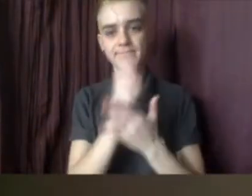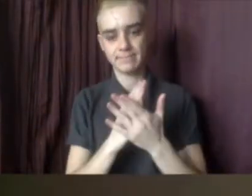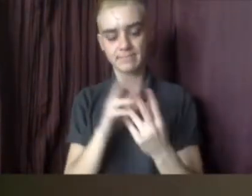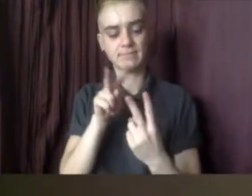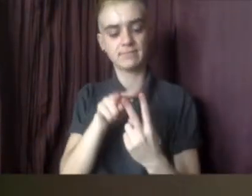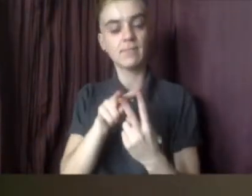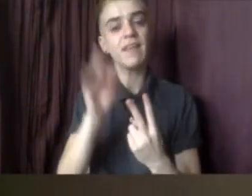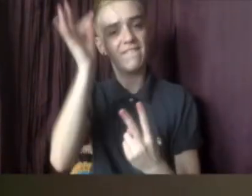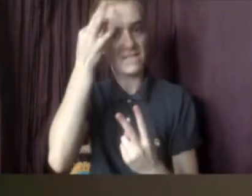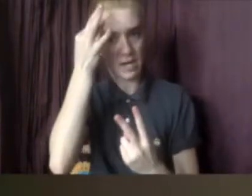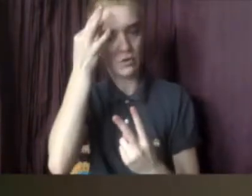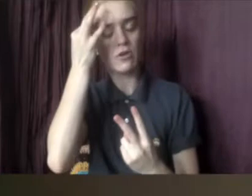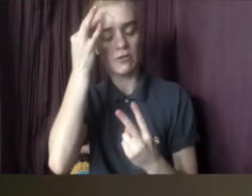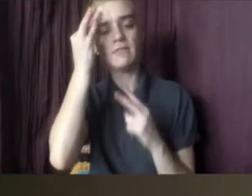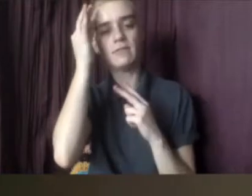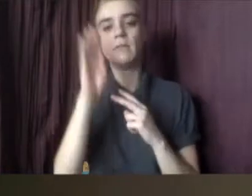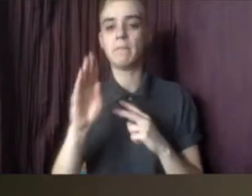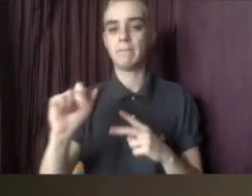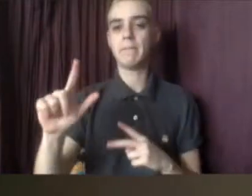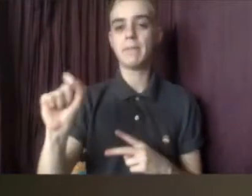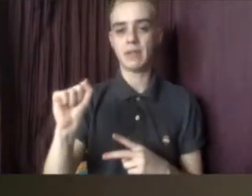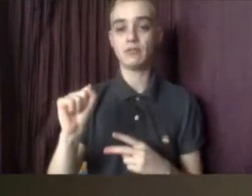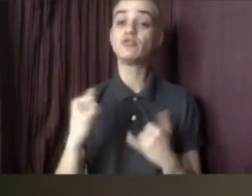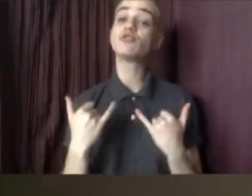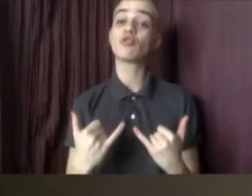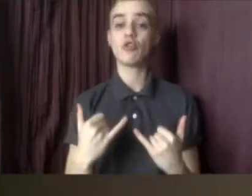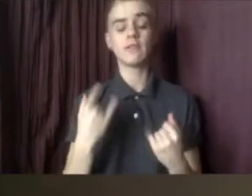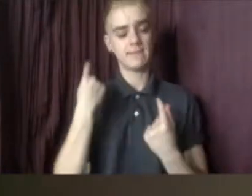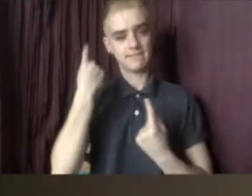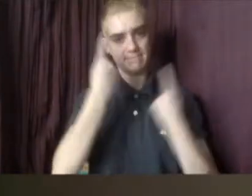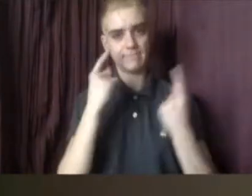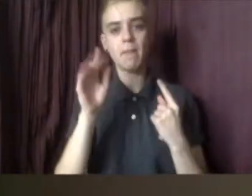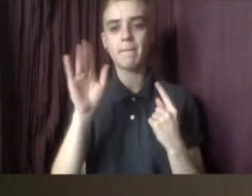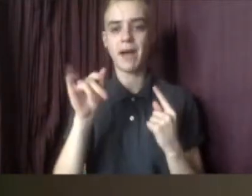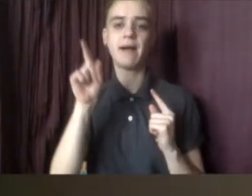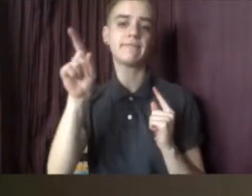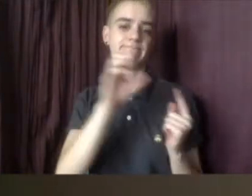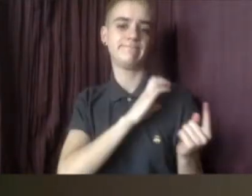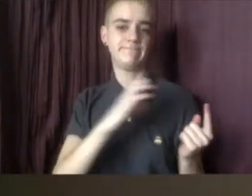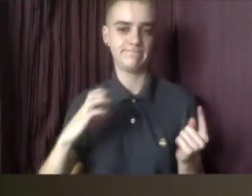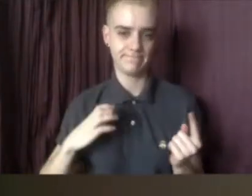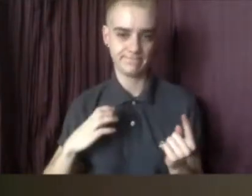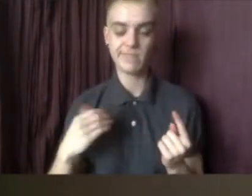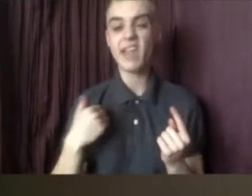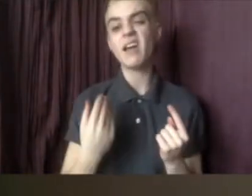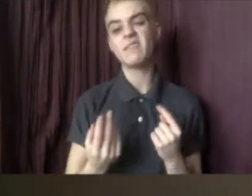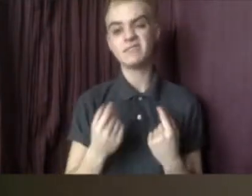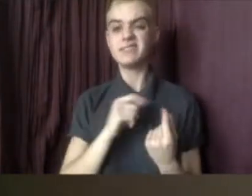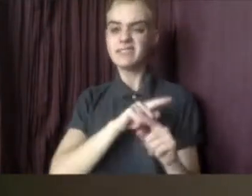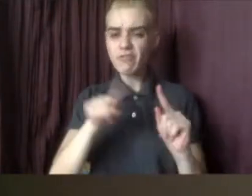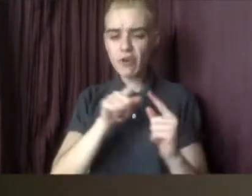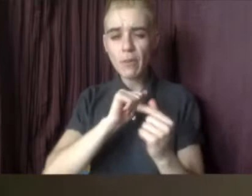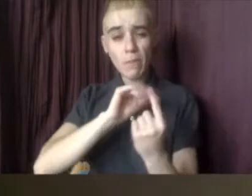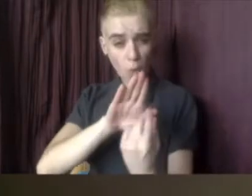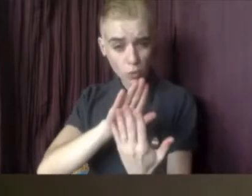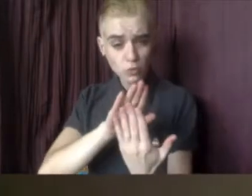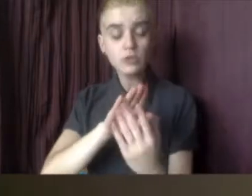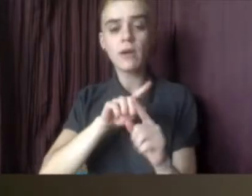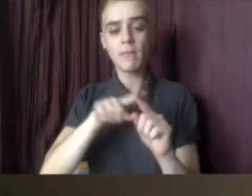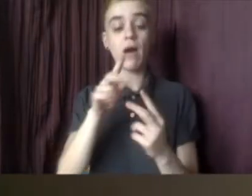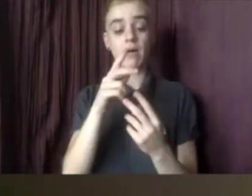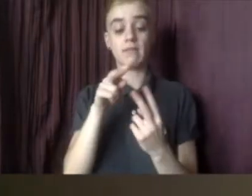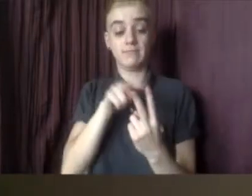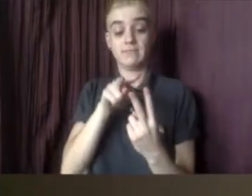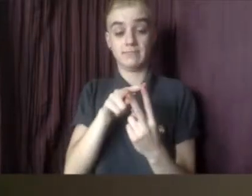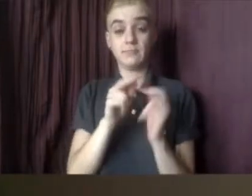that we're seeing by some states right now to make it harder to vote. The first bill is the For the People Act, sometimes called HR 1 or